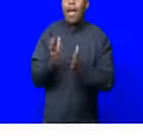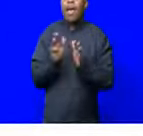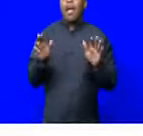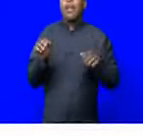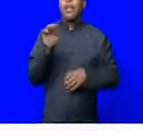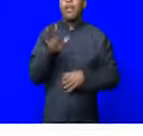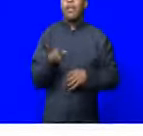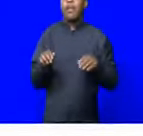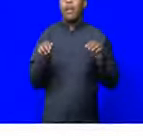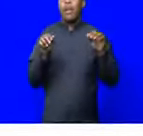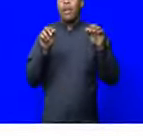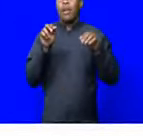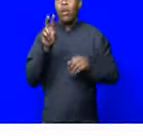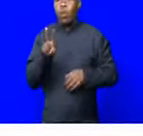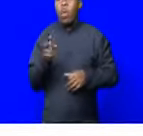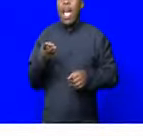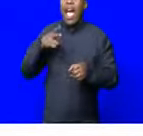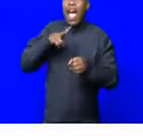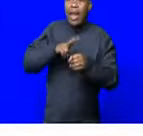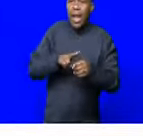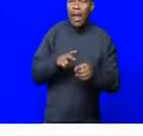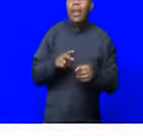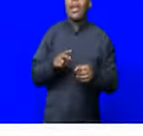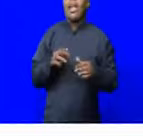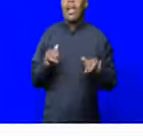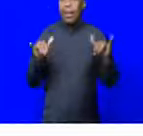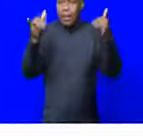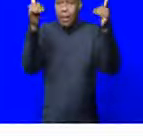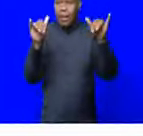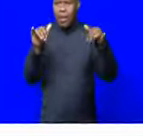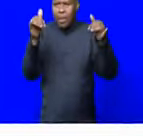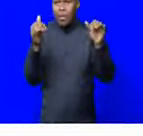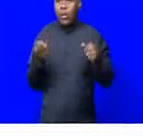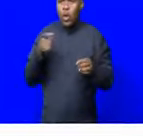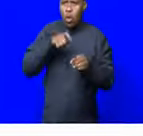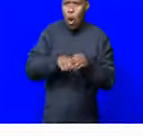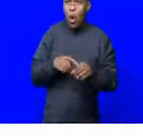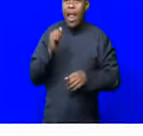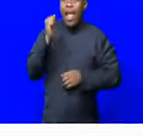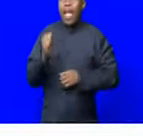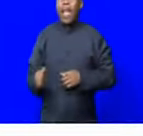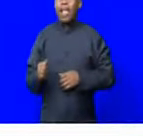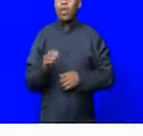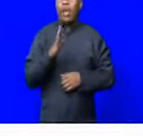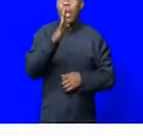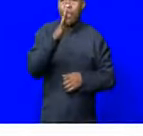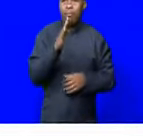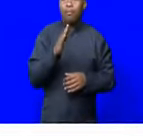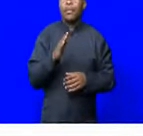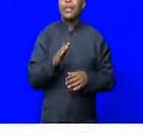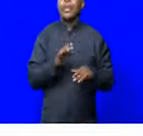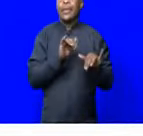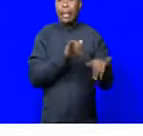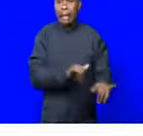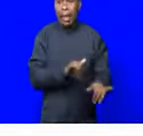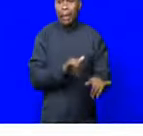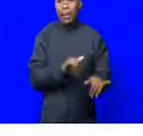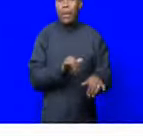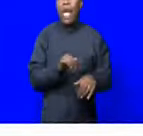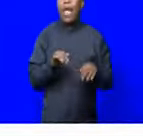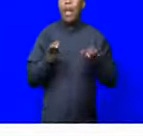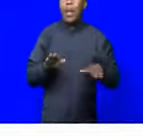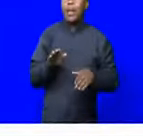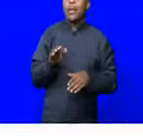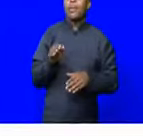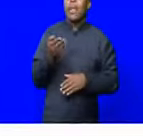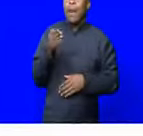of Nations celebrated the Platinum Jubilee. Speaking at Eswatini at the High Commissioner's residence, the High Commissioner of Britain